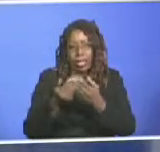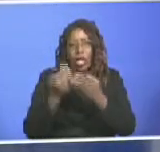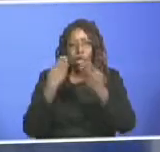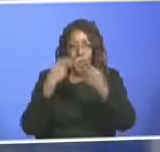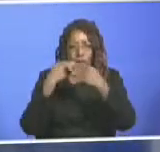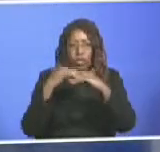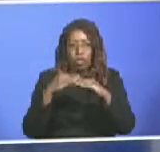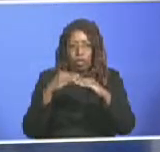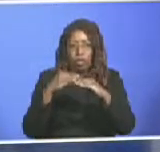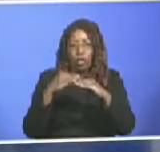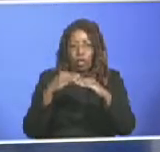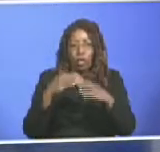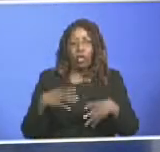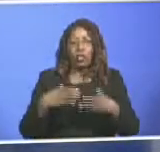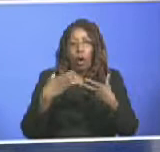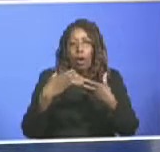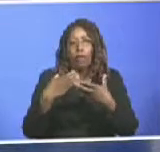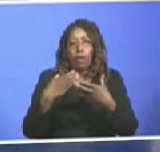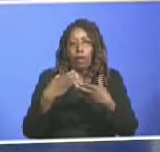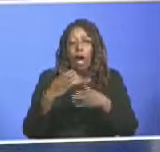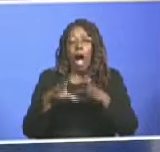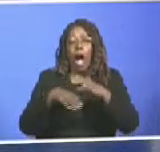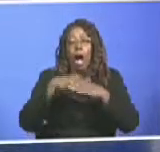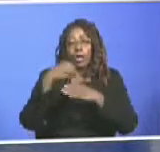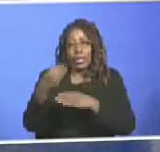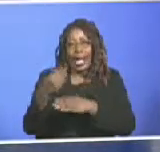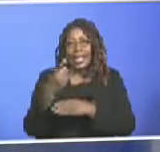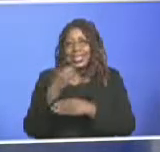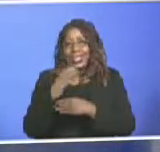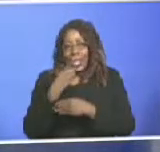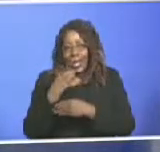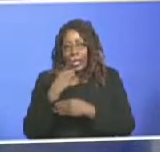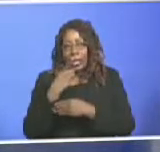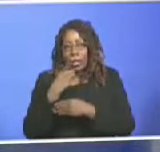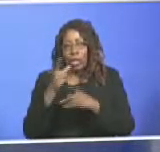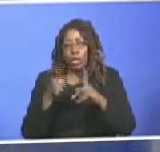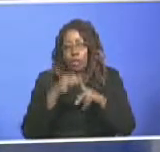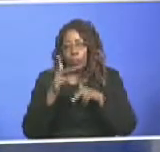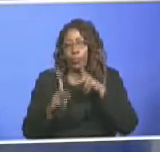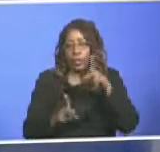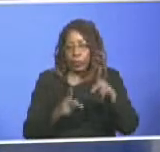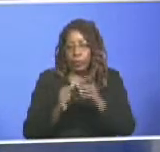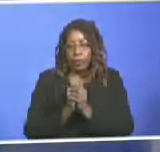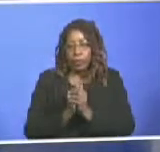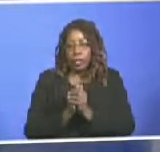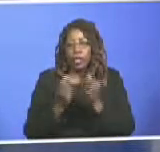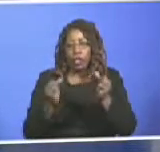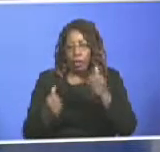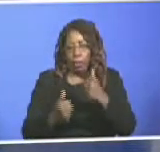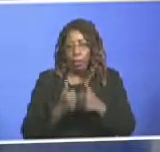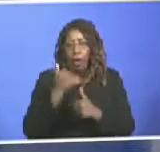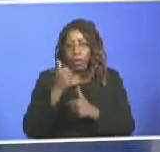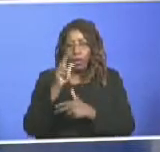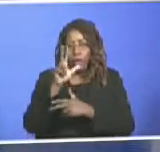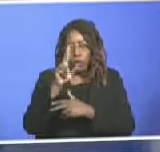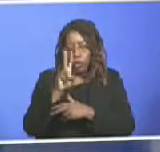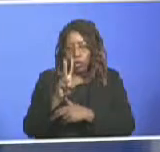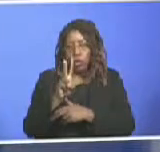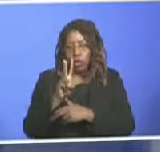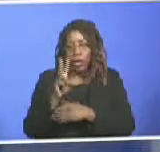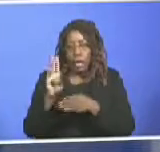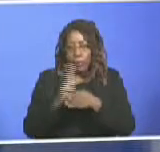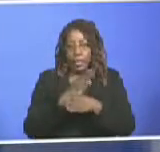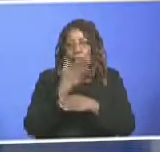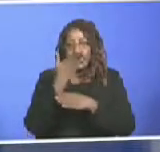outdoor dining to customers once again. Cleopatra Murphy reports that vendors say most of the 32 business